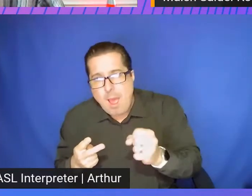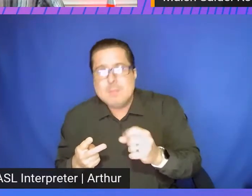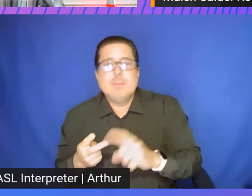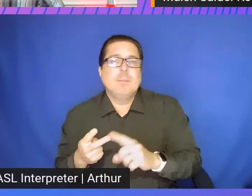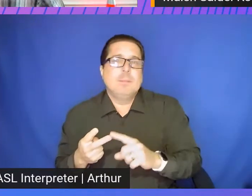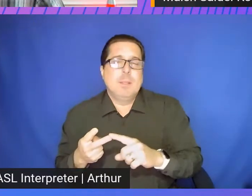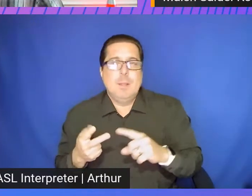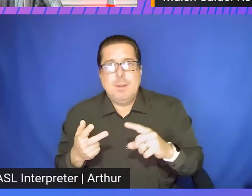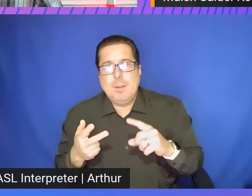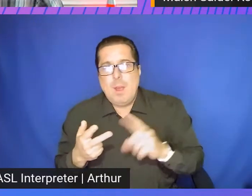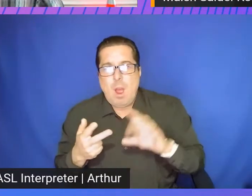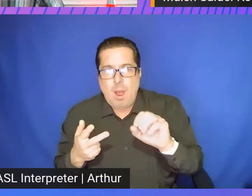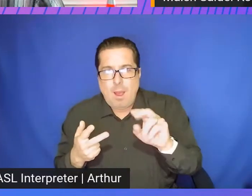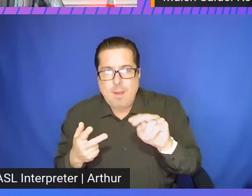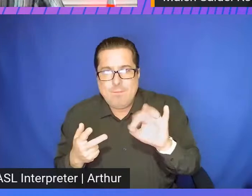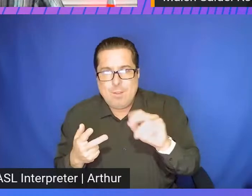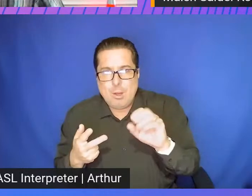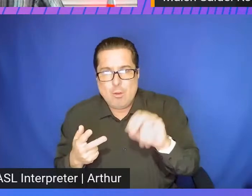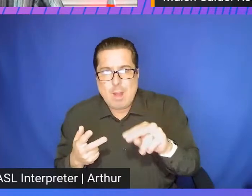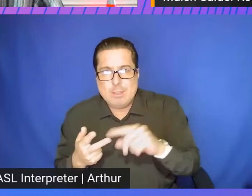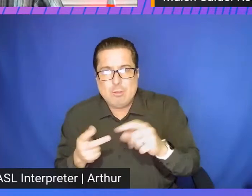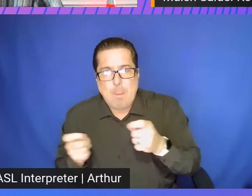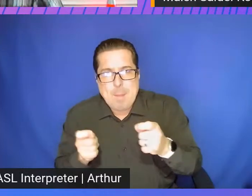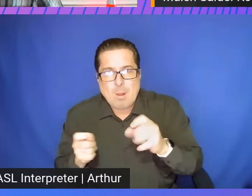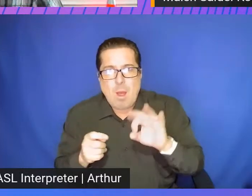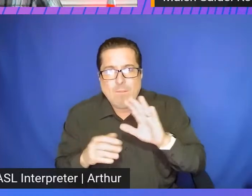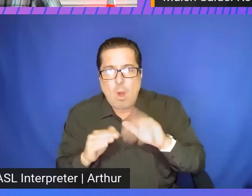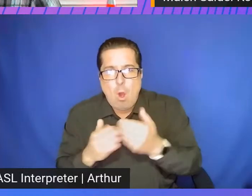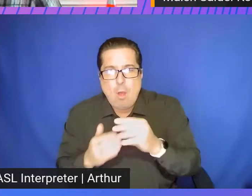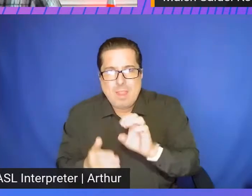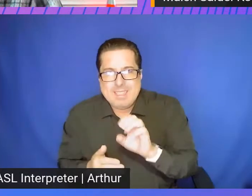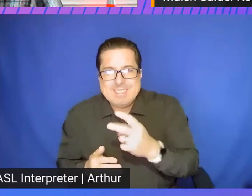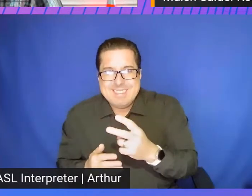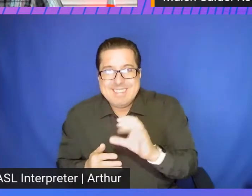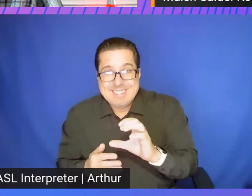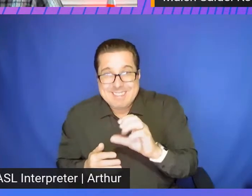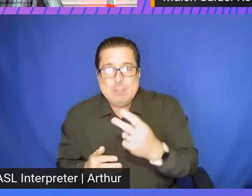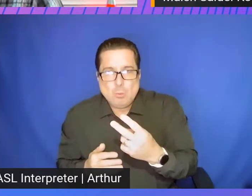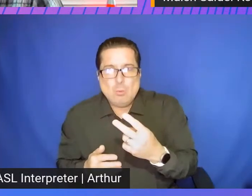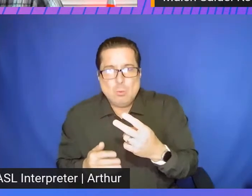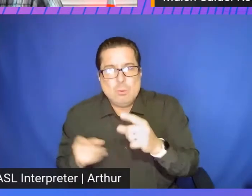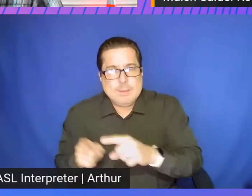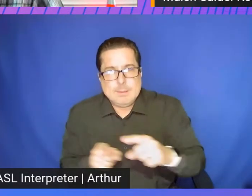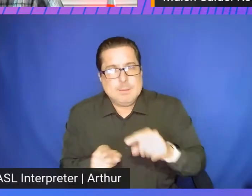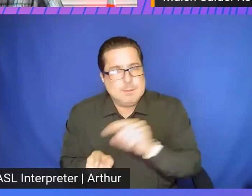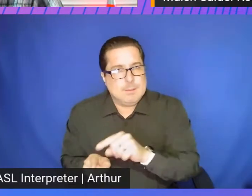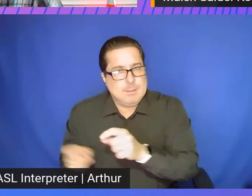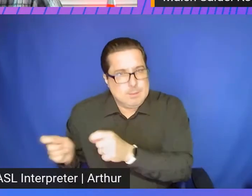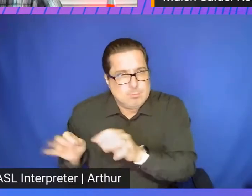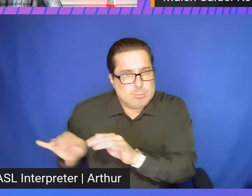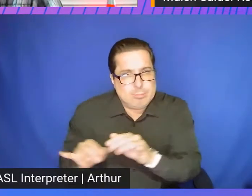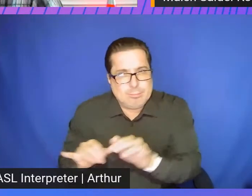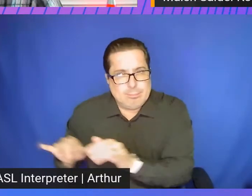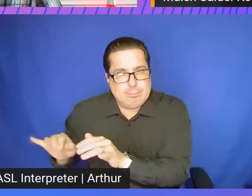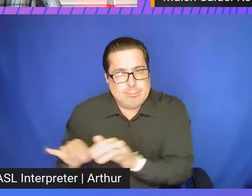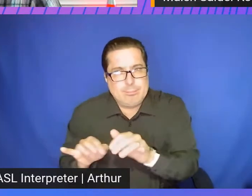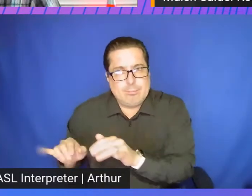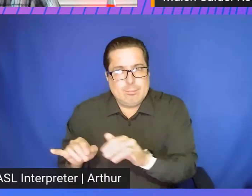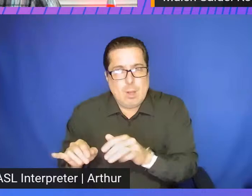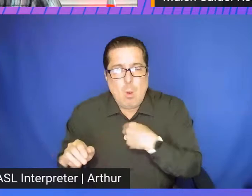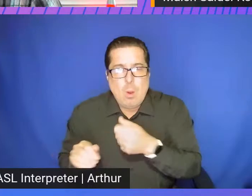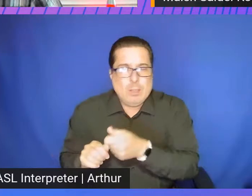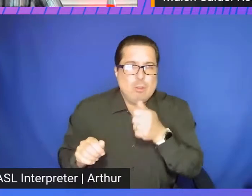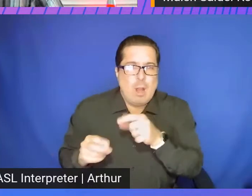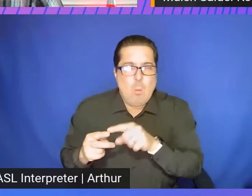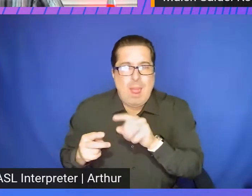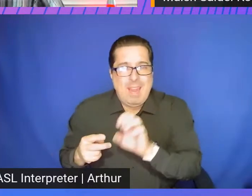and configuration management of those EC2 instances. And so we shied away from EC2